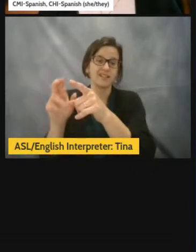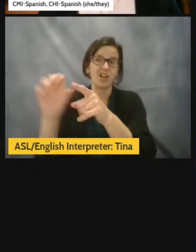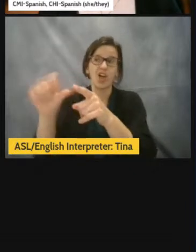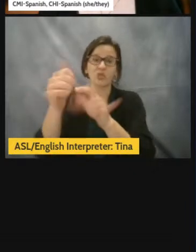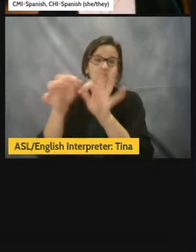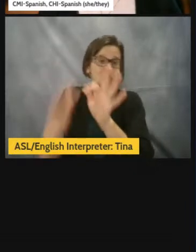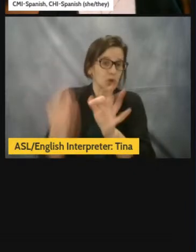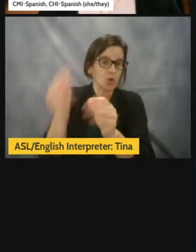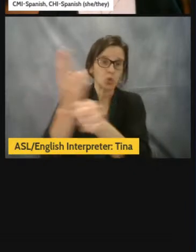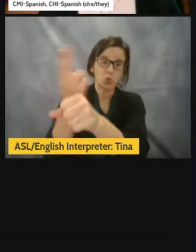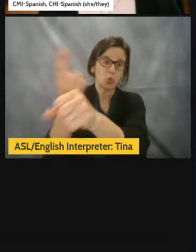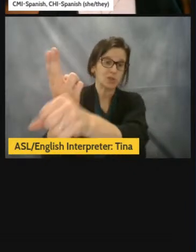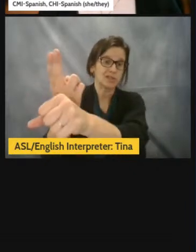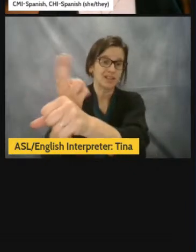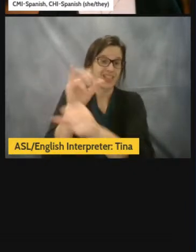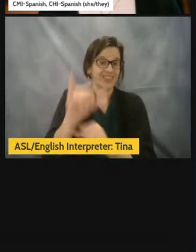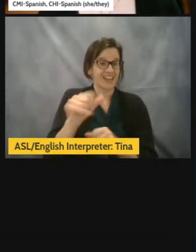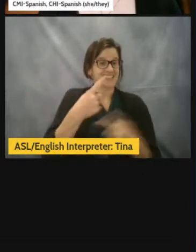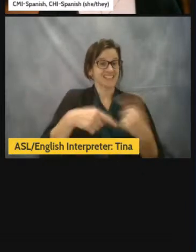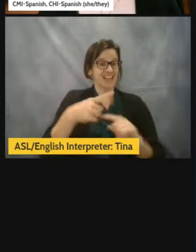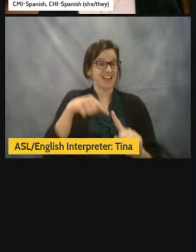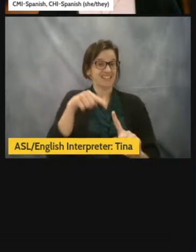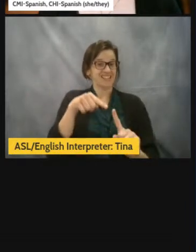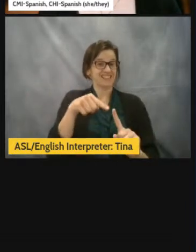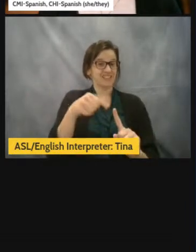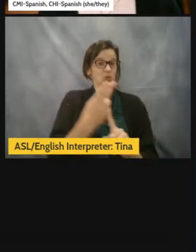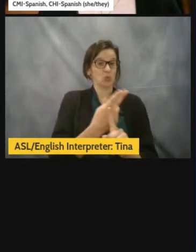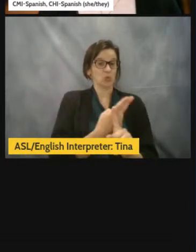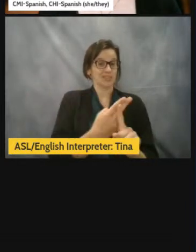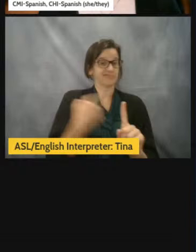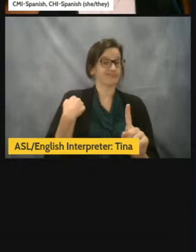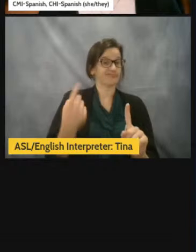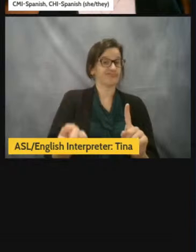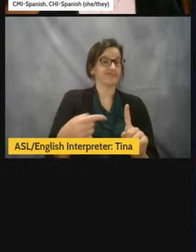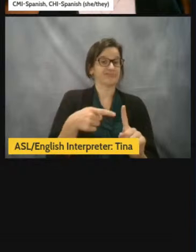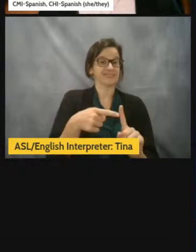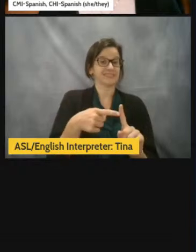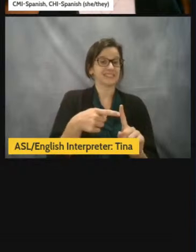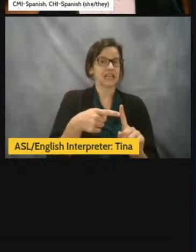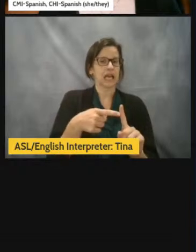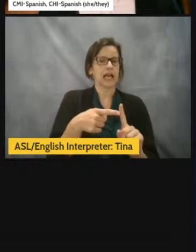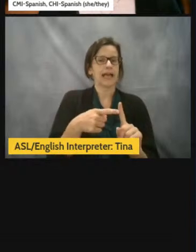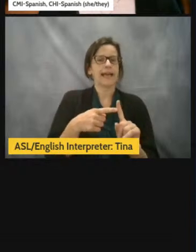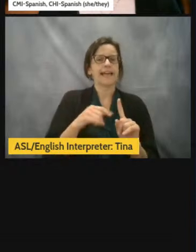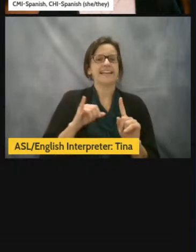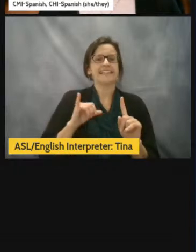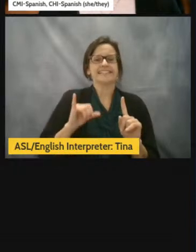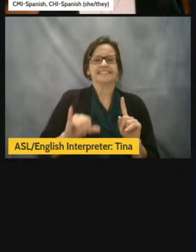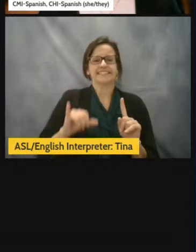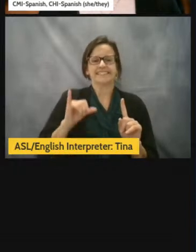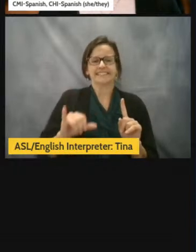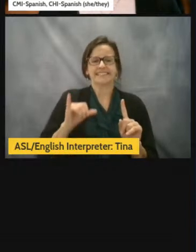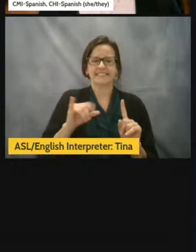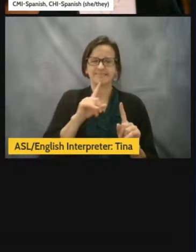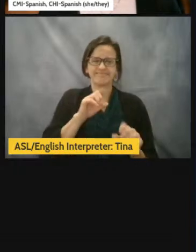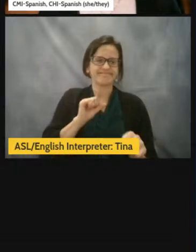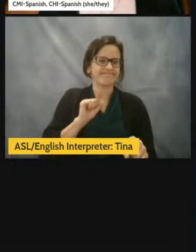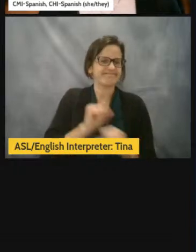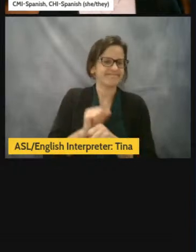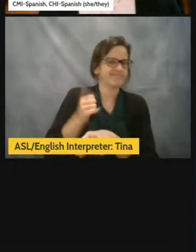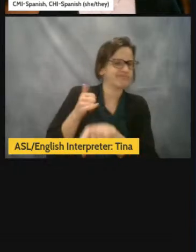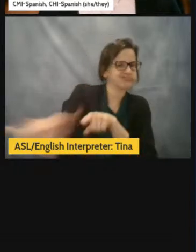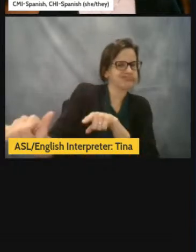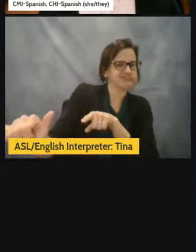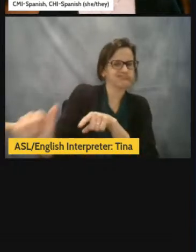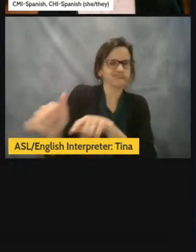people, that sign that they were using, it turned out it was a slur, an